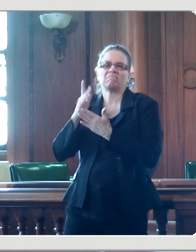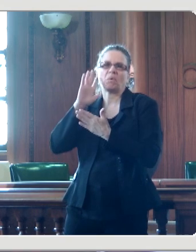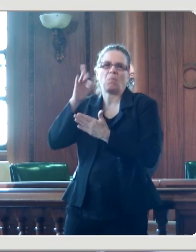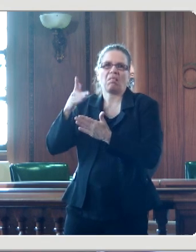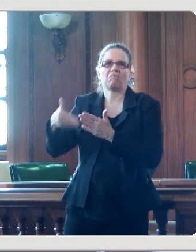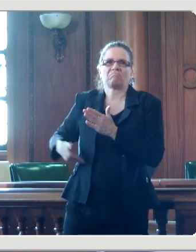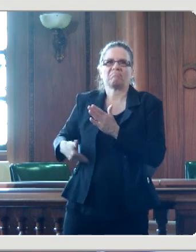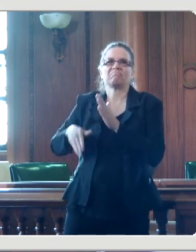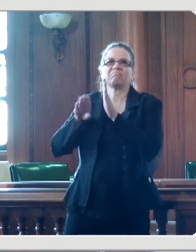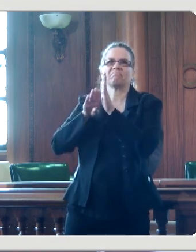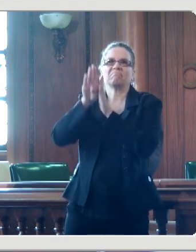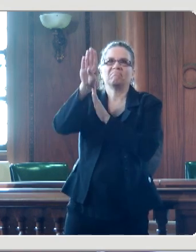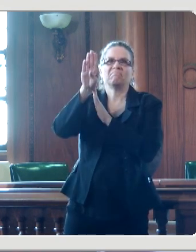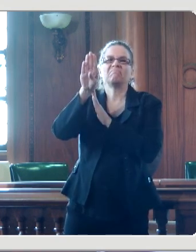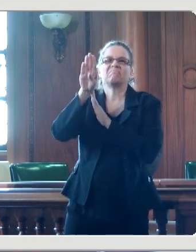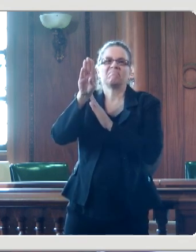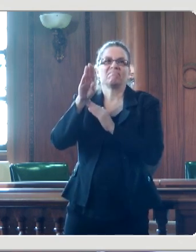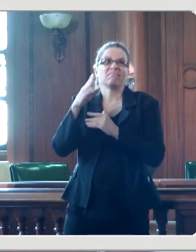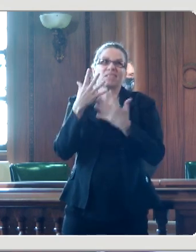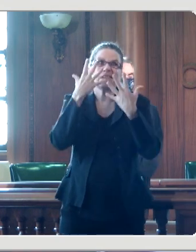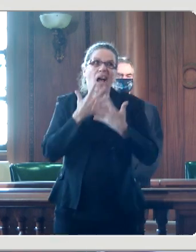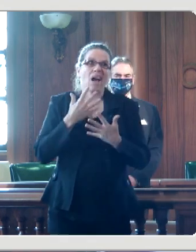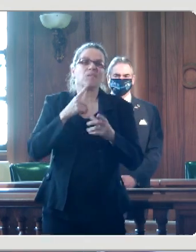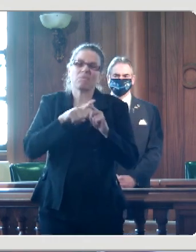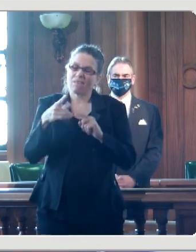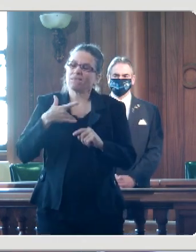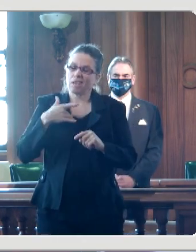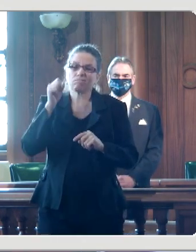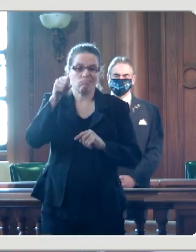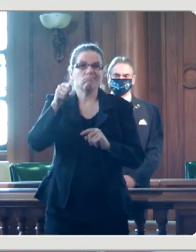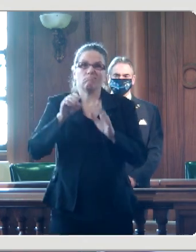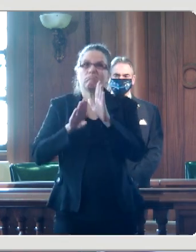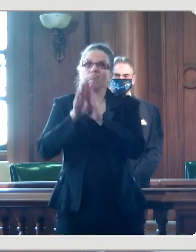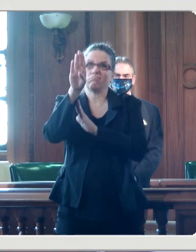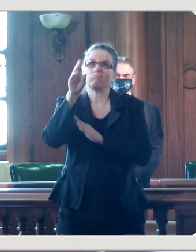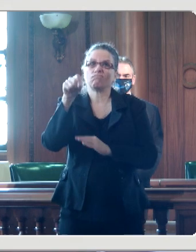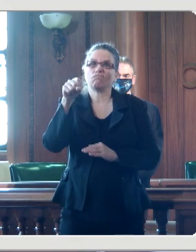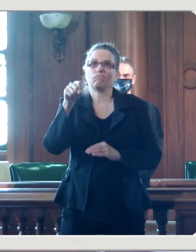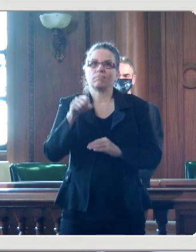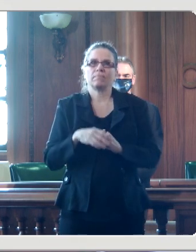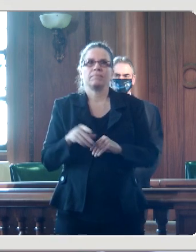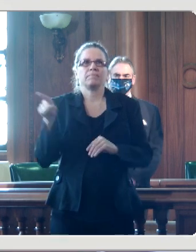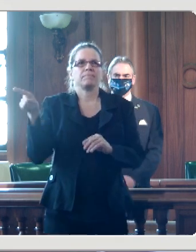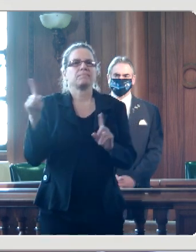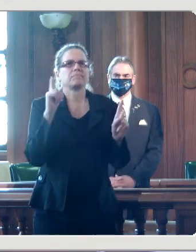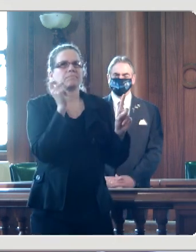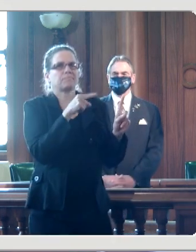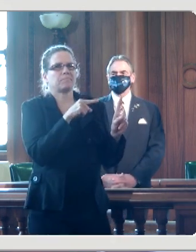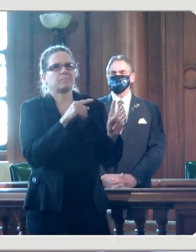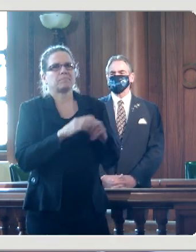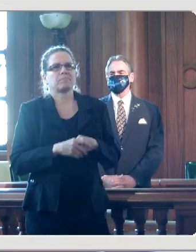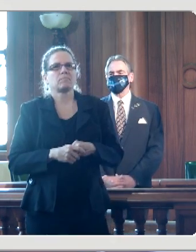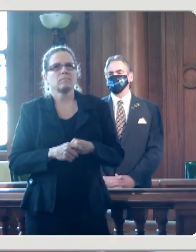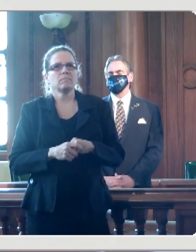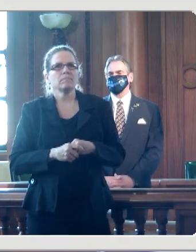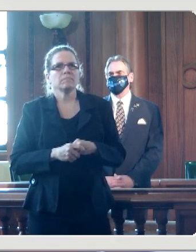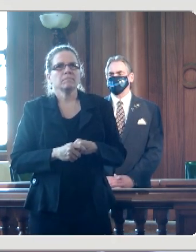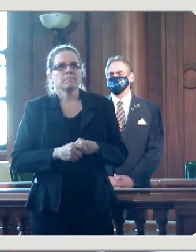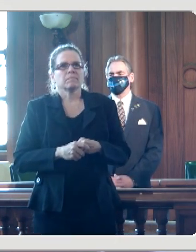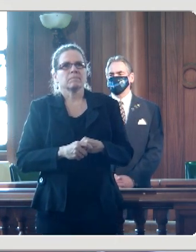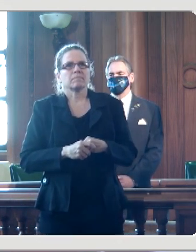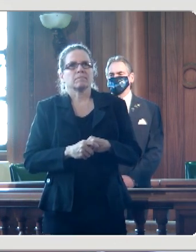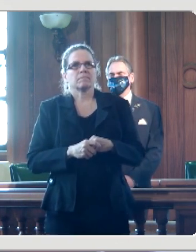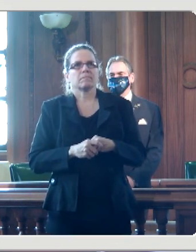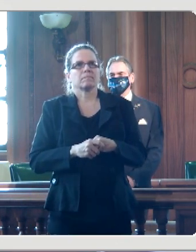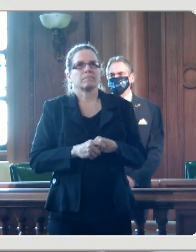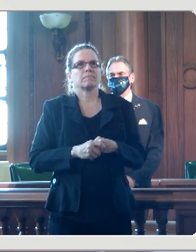specific percentage of increase that we're expecting. And I know that part of this, the Mayor mentioned before that the stop